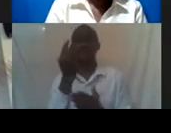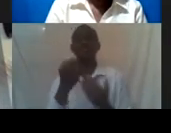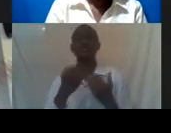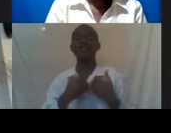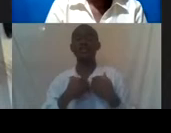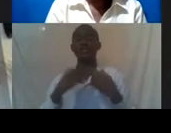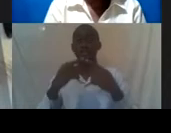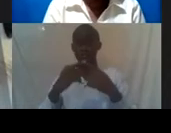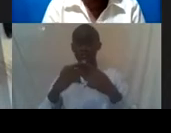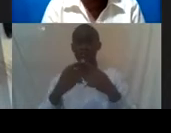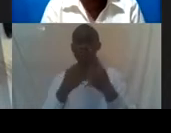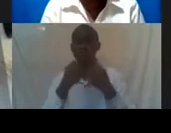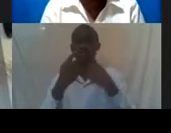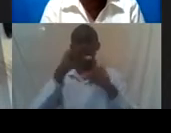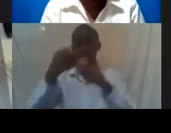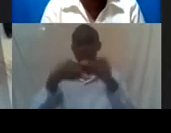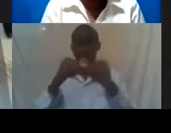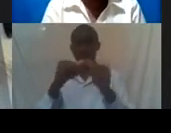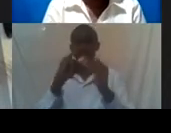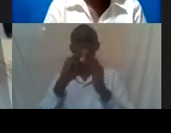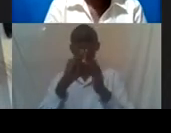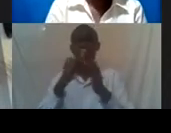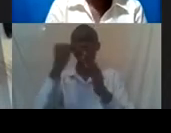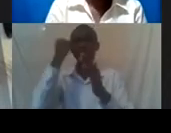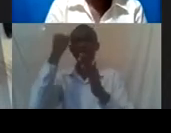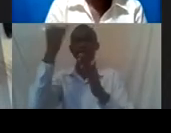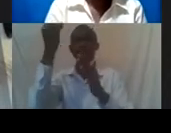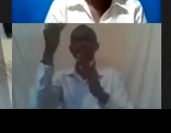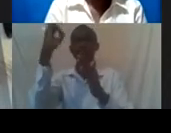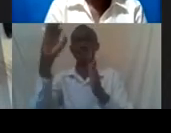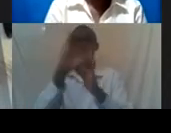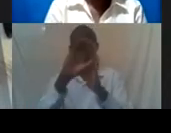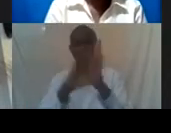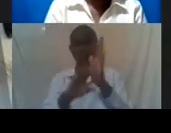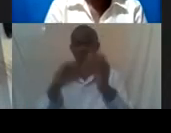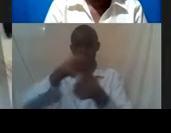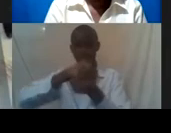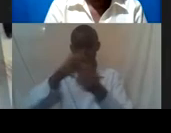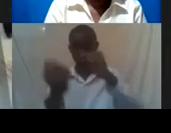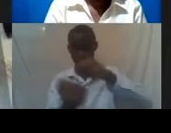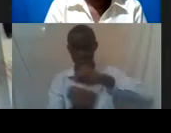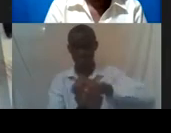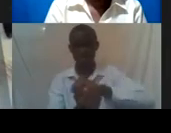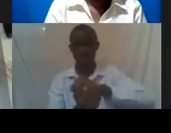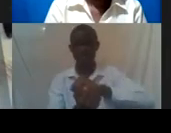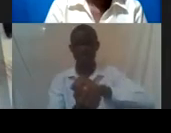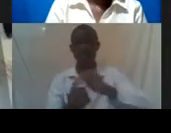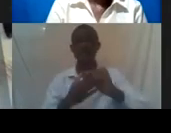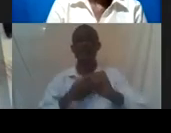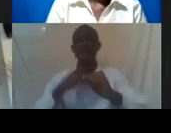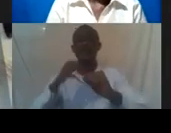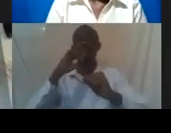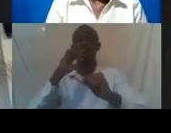address the proposed amendments to the Constitution, go to the referendum, and once we are finished with